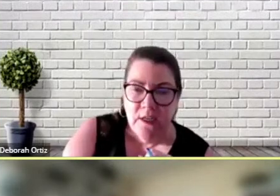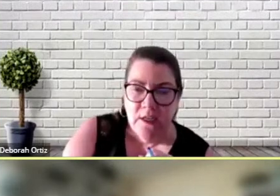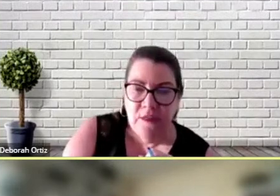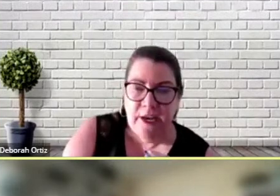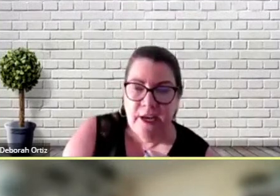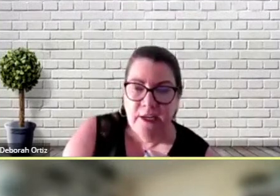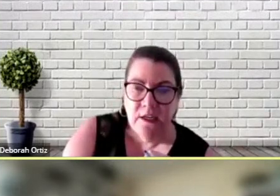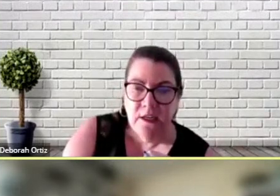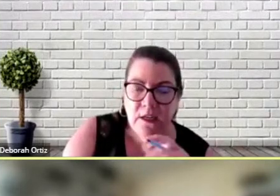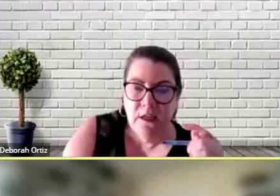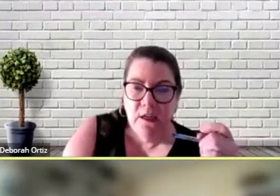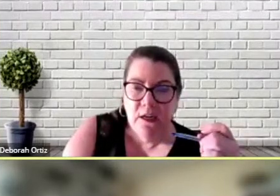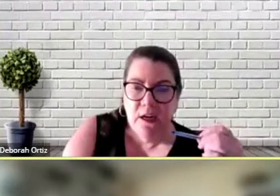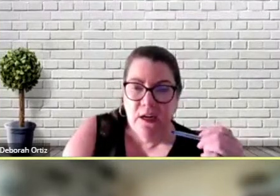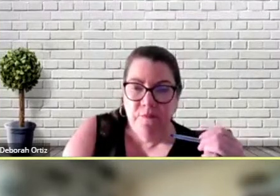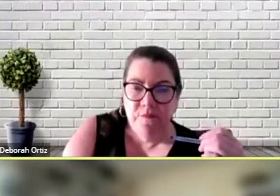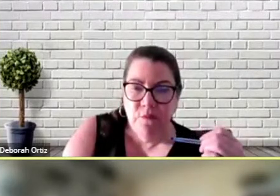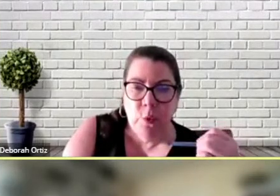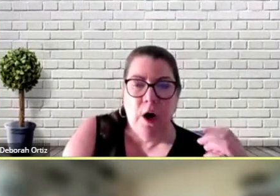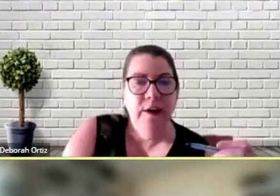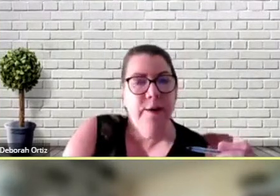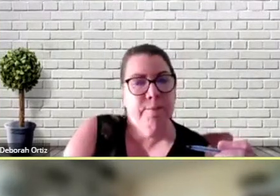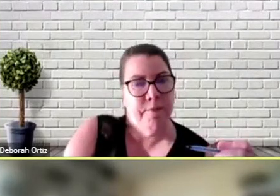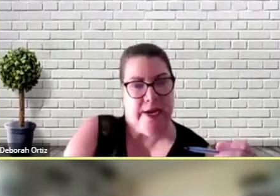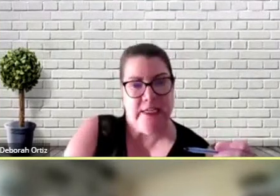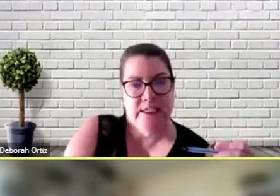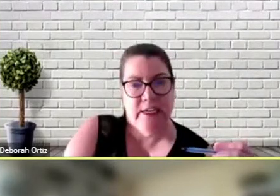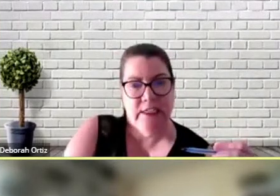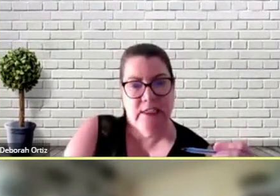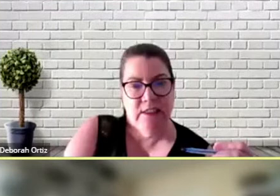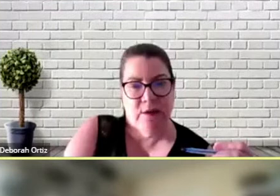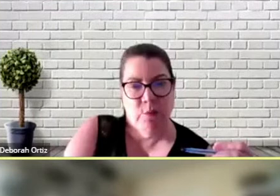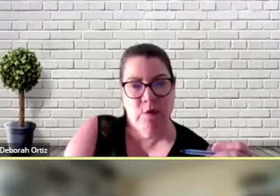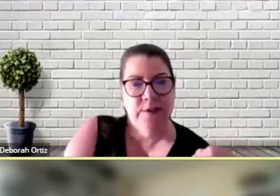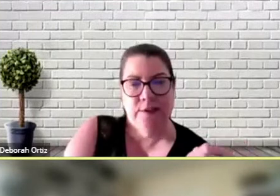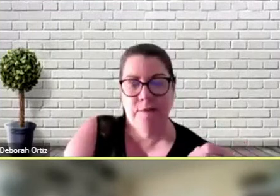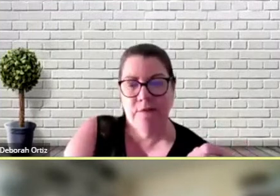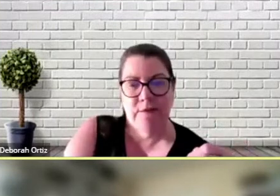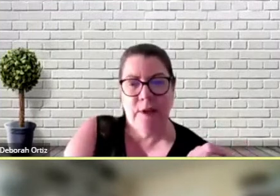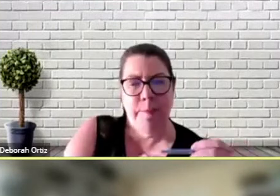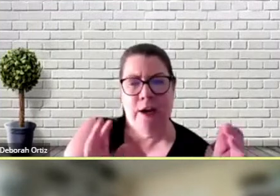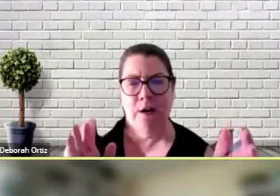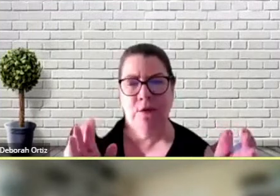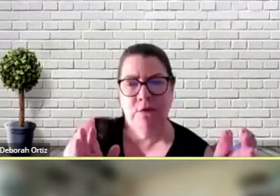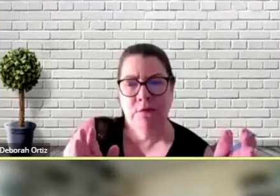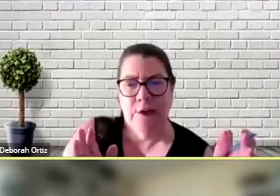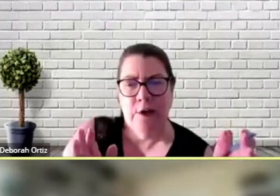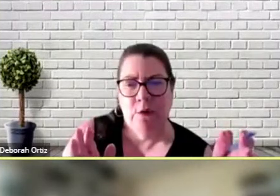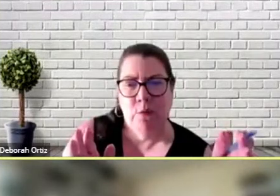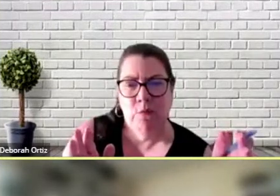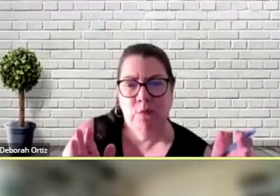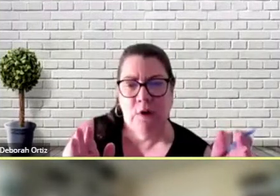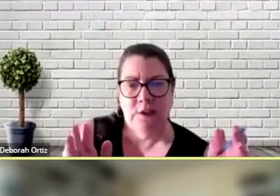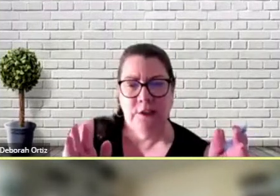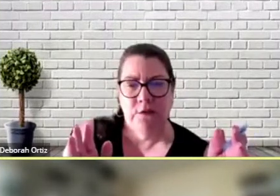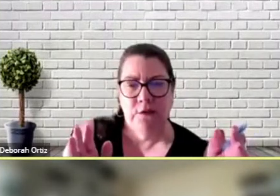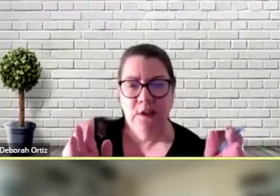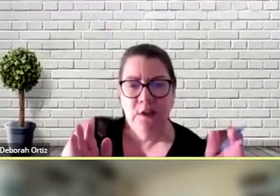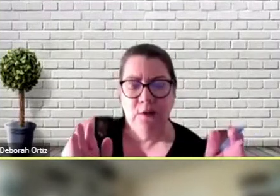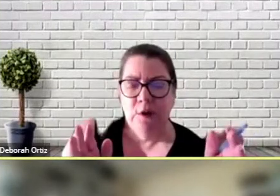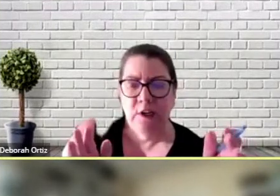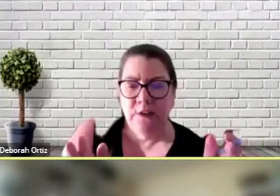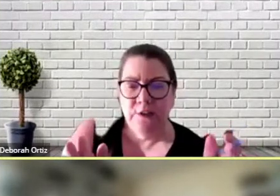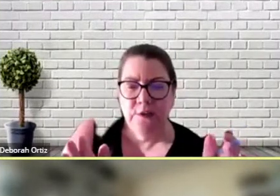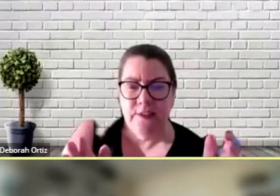sources that requiring a mandate that we're somehow, you know, want